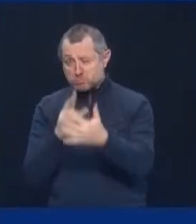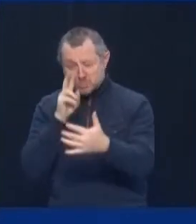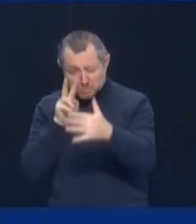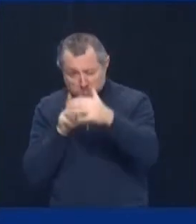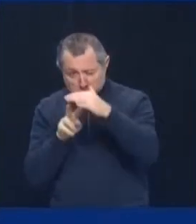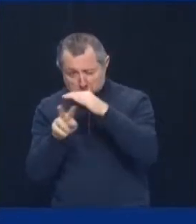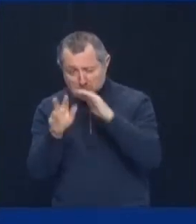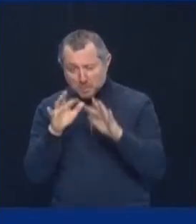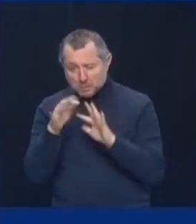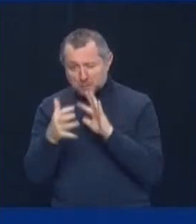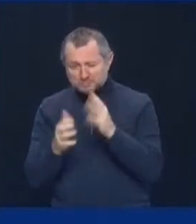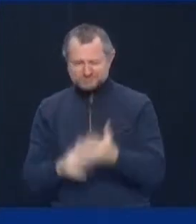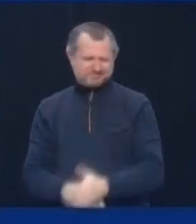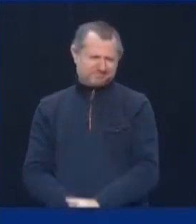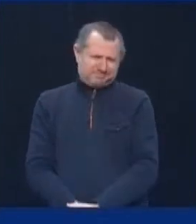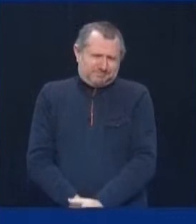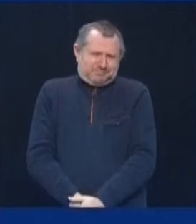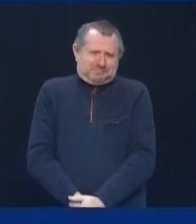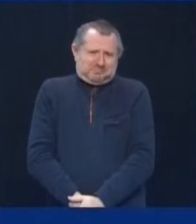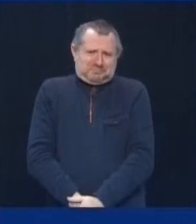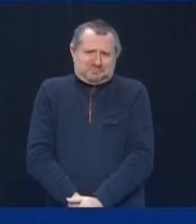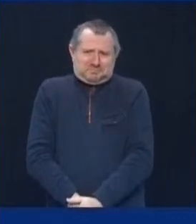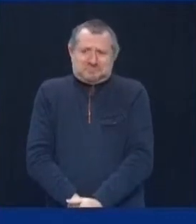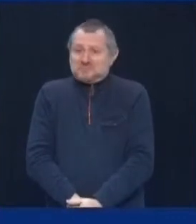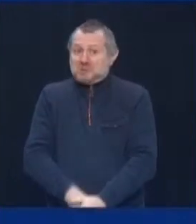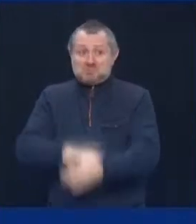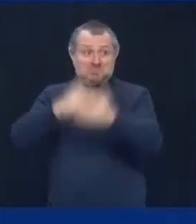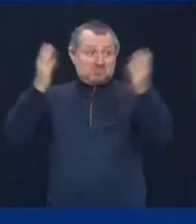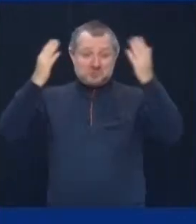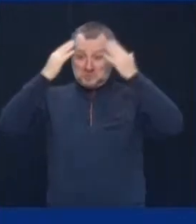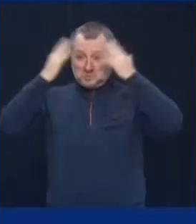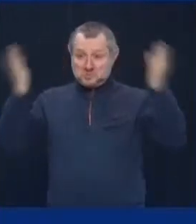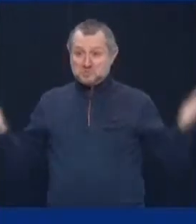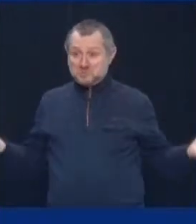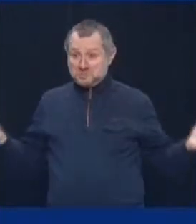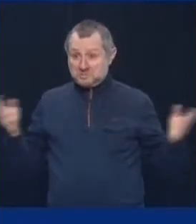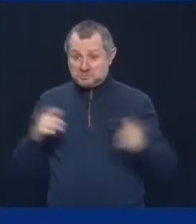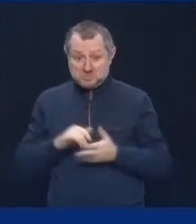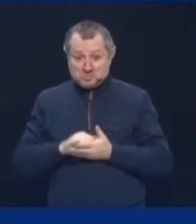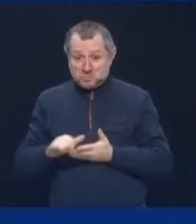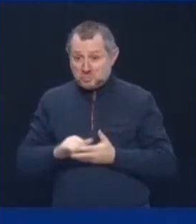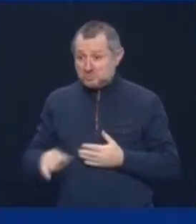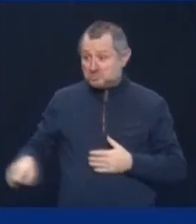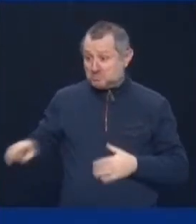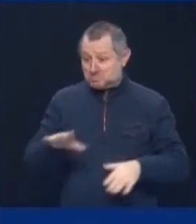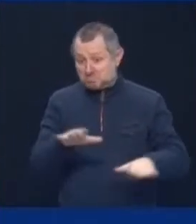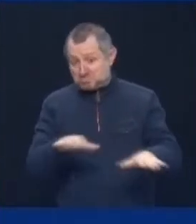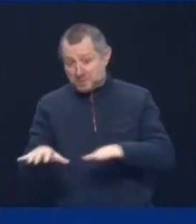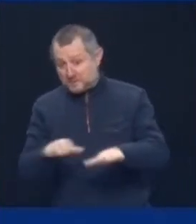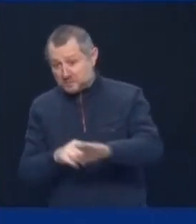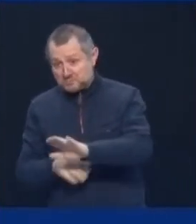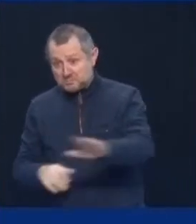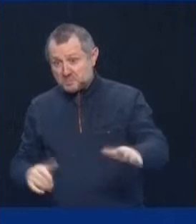Nobody knows what New Yorkers will do between now and Christmas and how they'll act